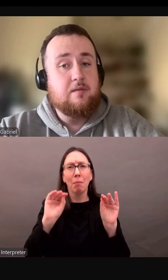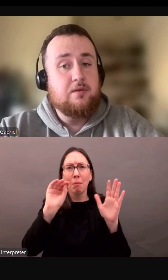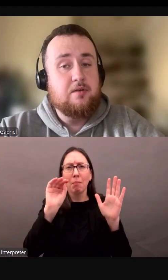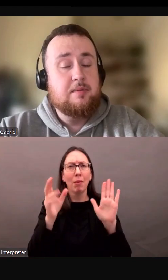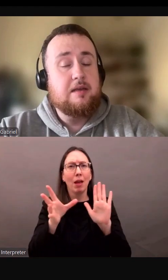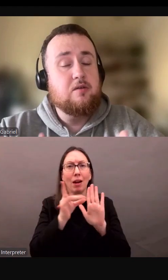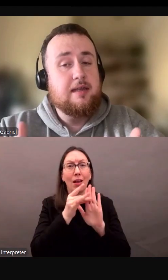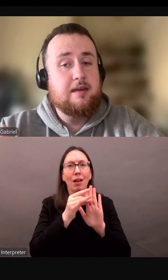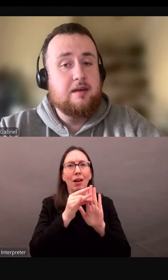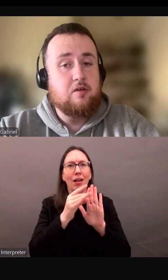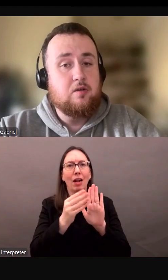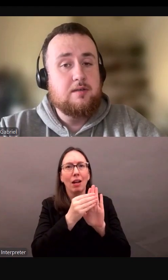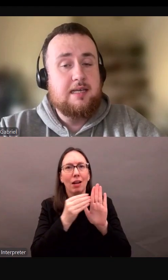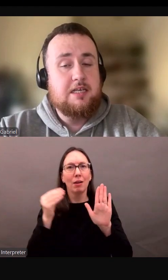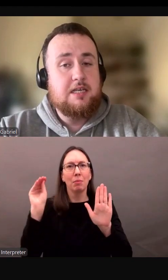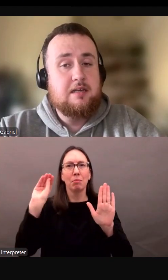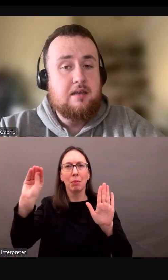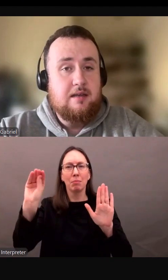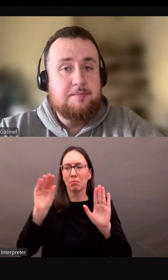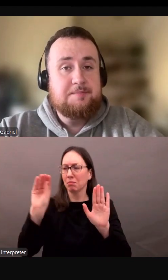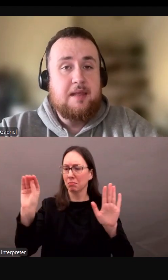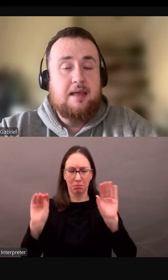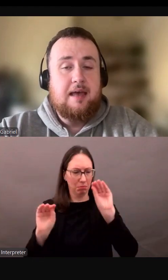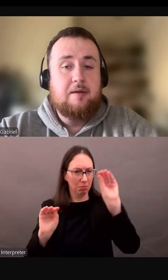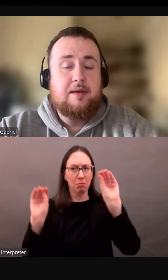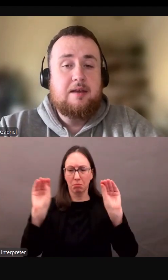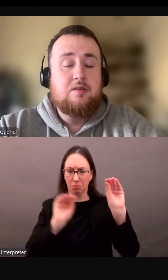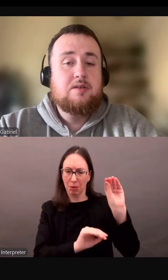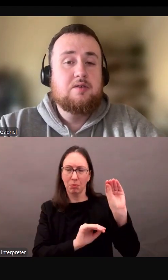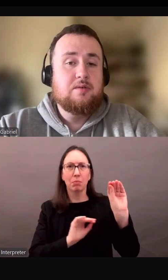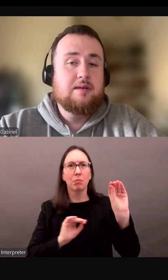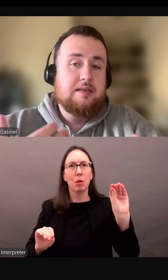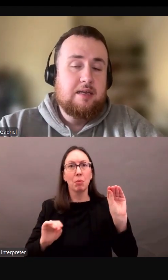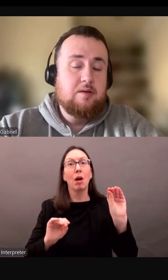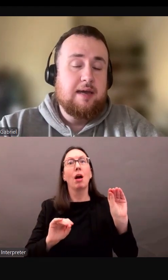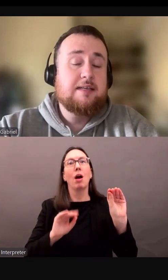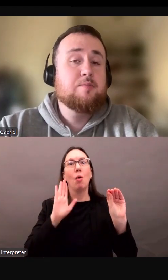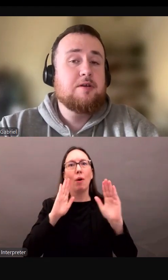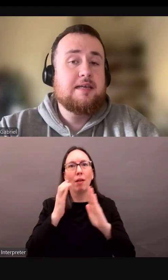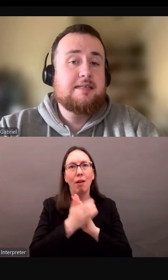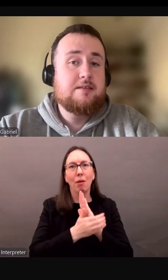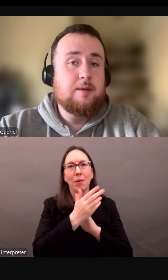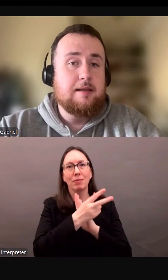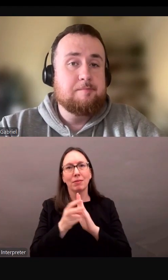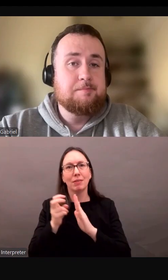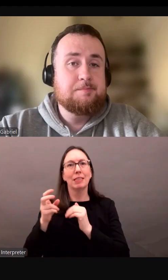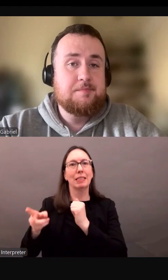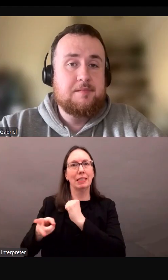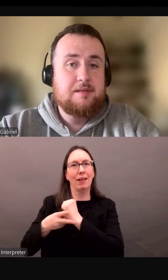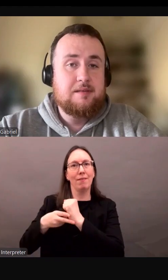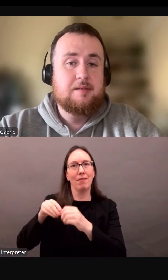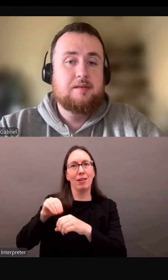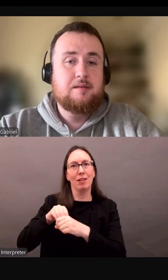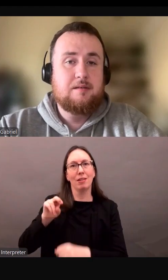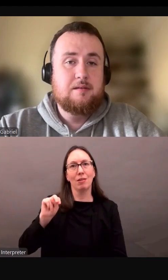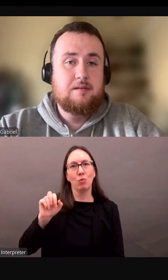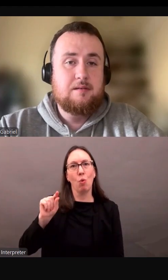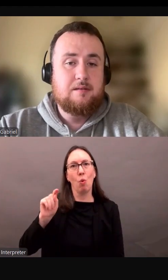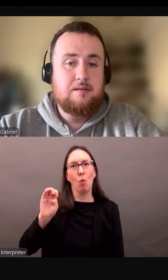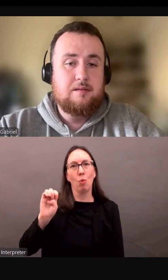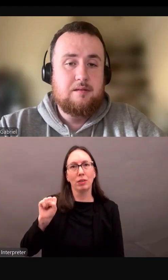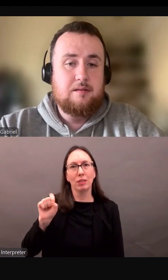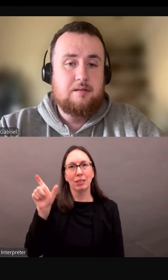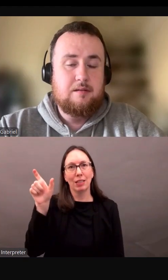save, be located in our notes section, and we can also, export these as well.